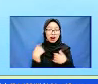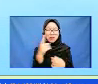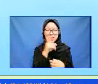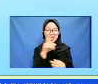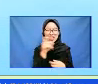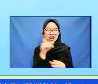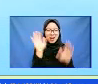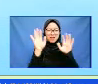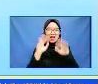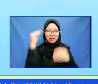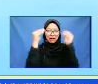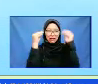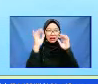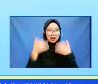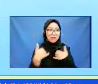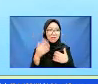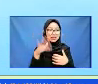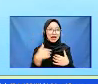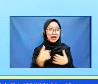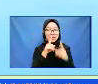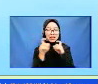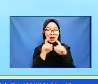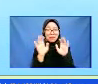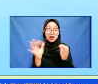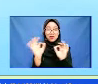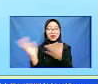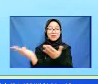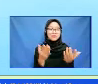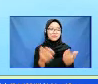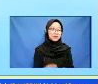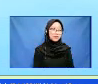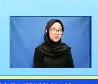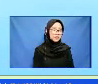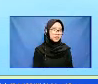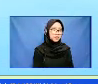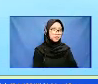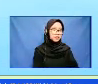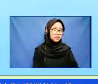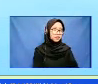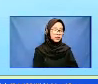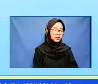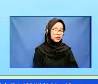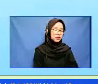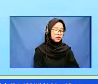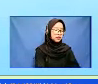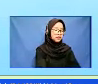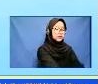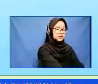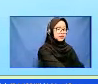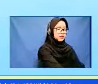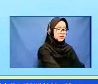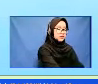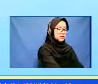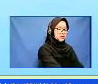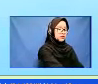groups. So please go ahead and proceed with your next question. Thank you, Joost,